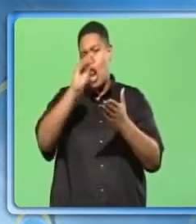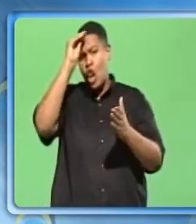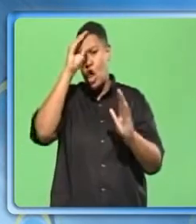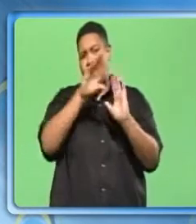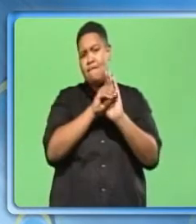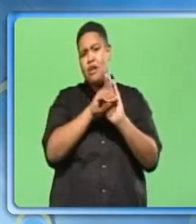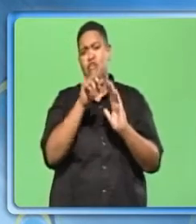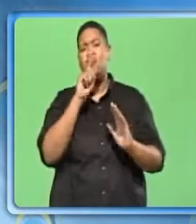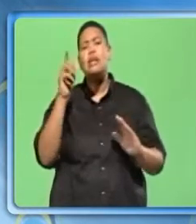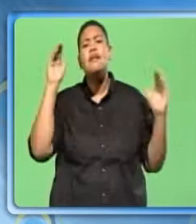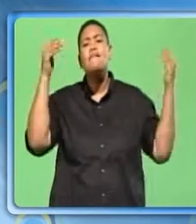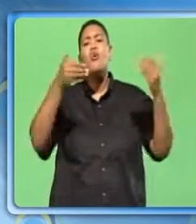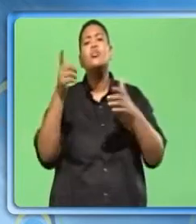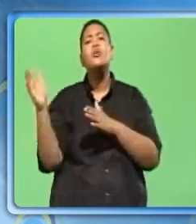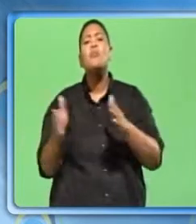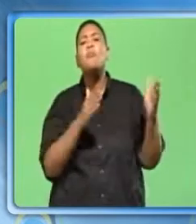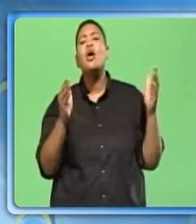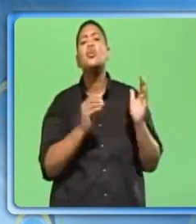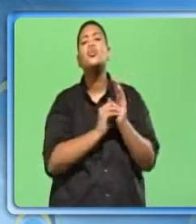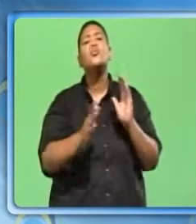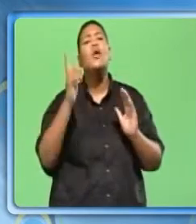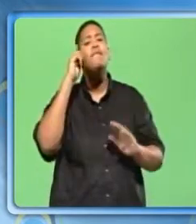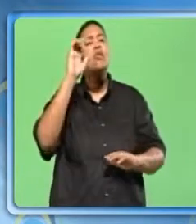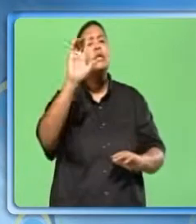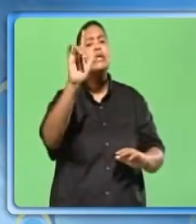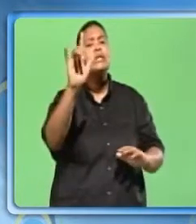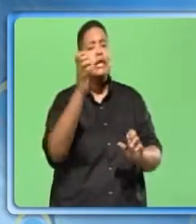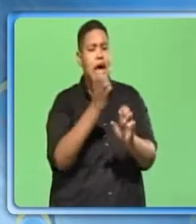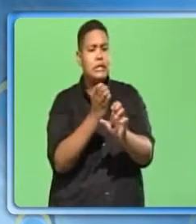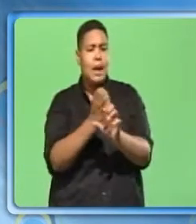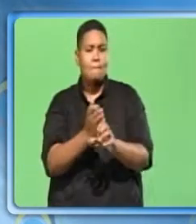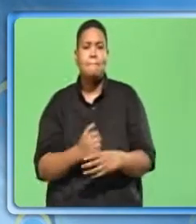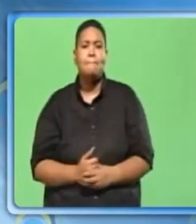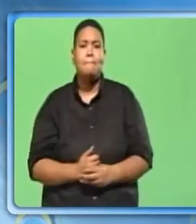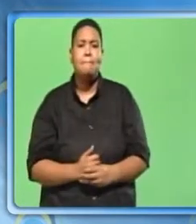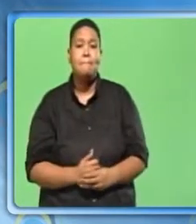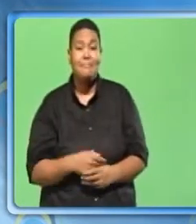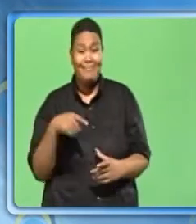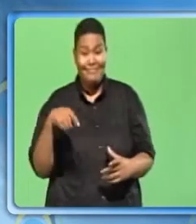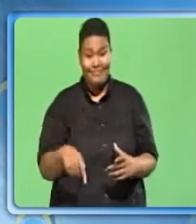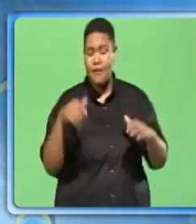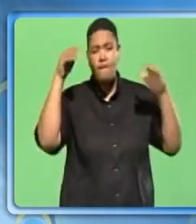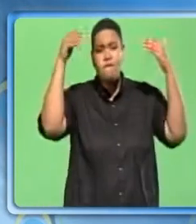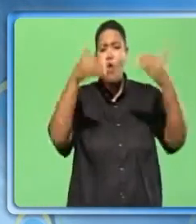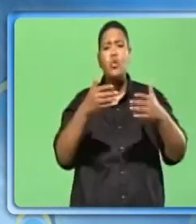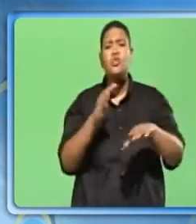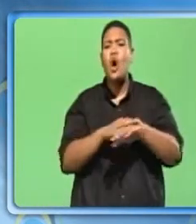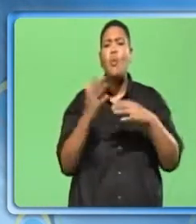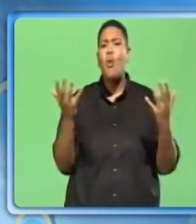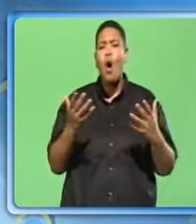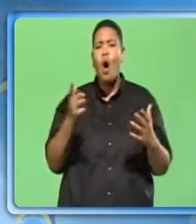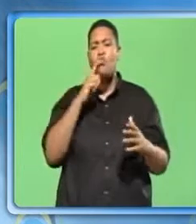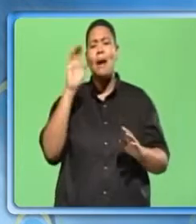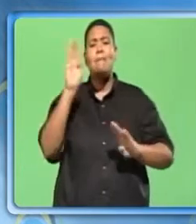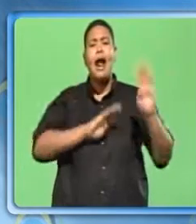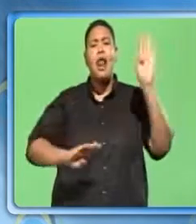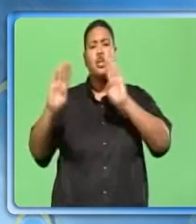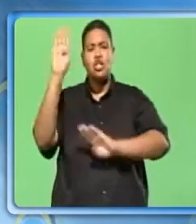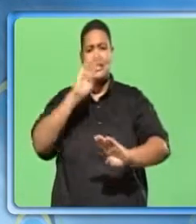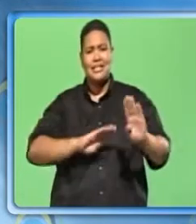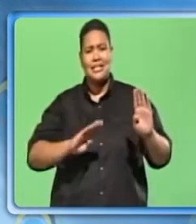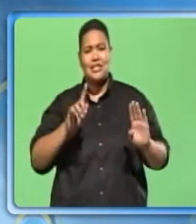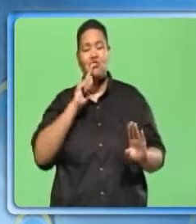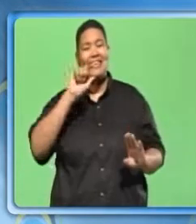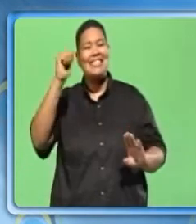videos geared towards preparing students for CXC examinations. This series focuses on biology. There are